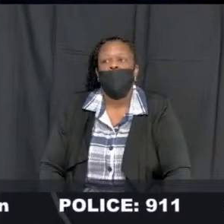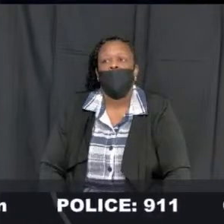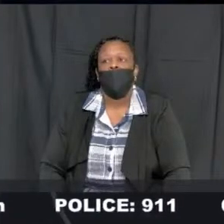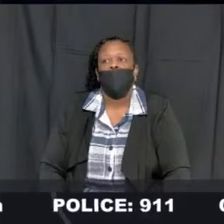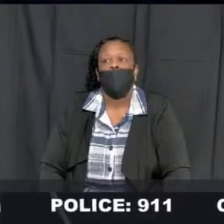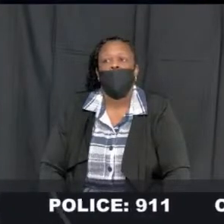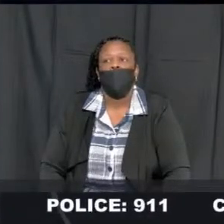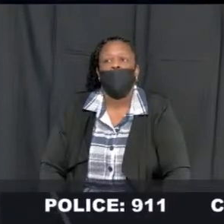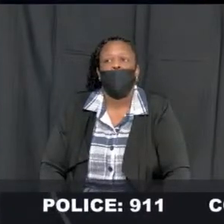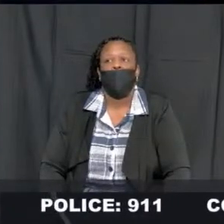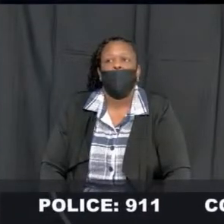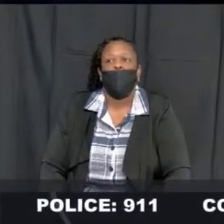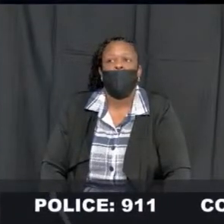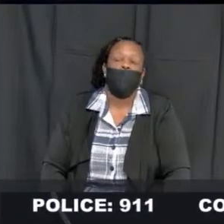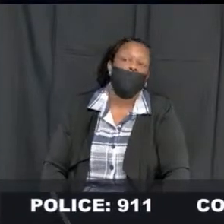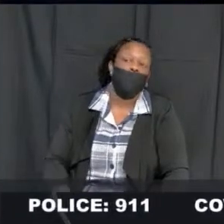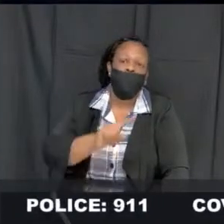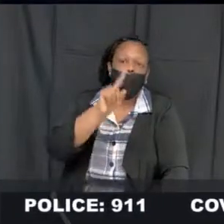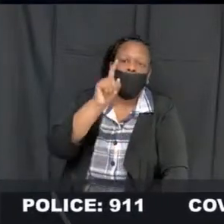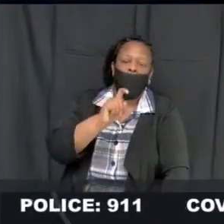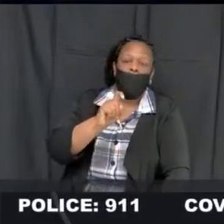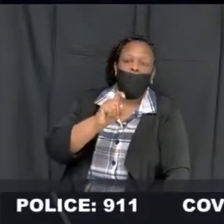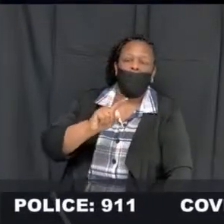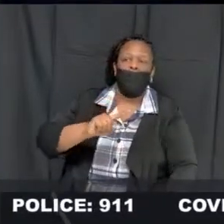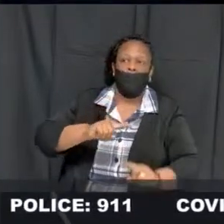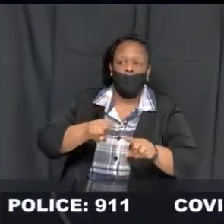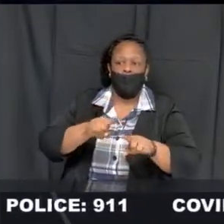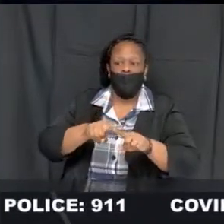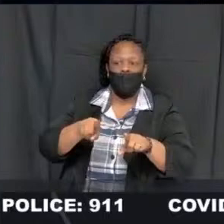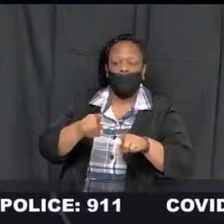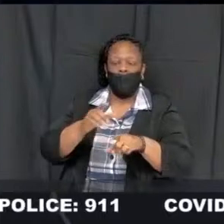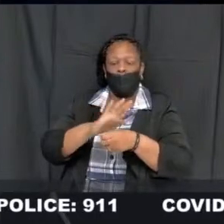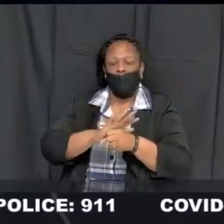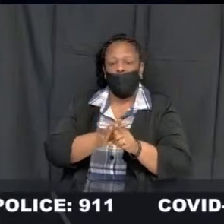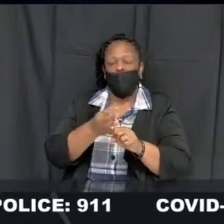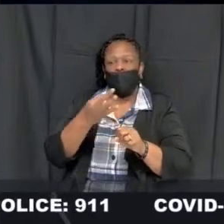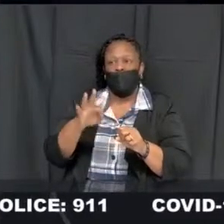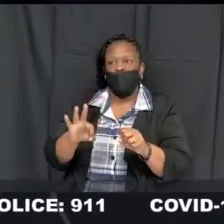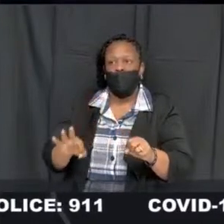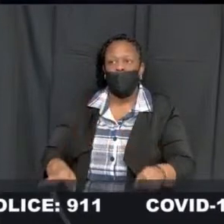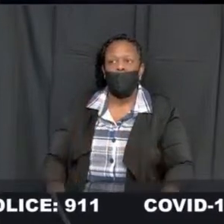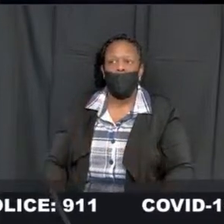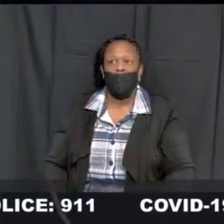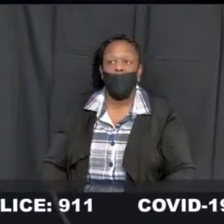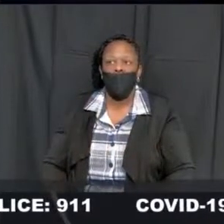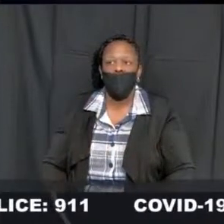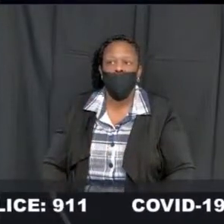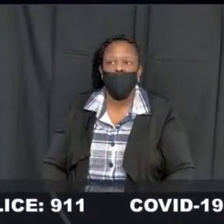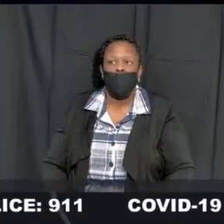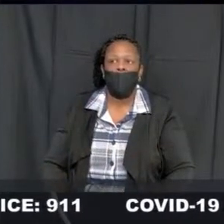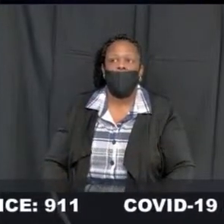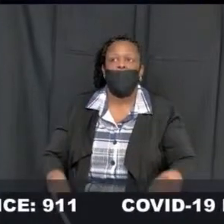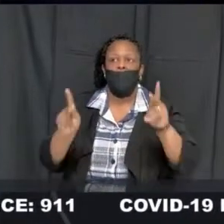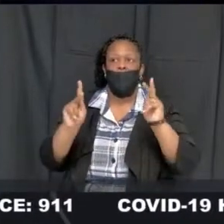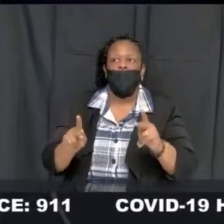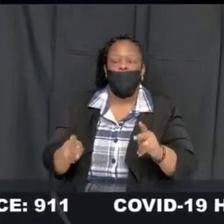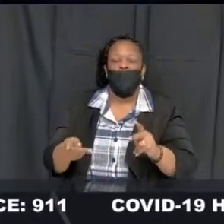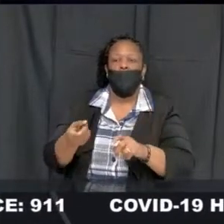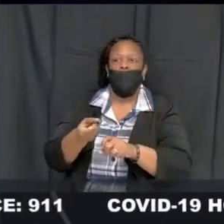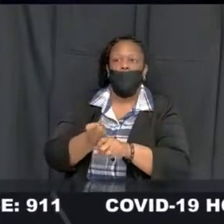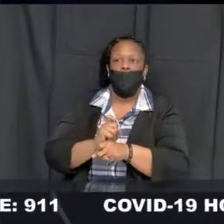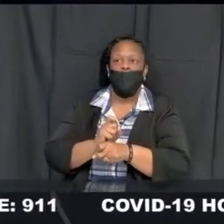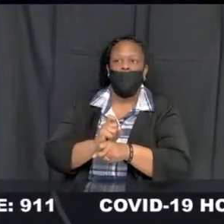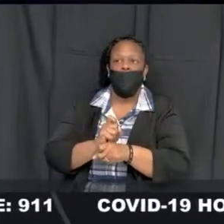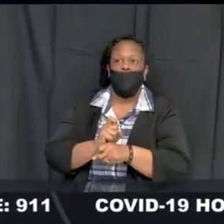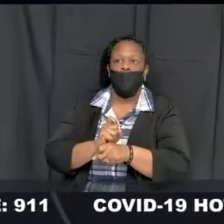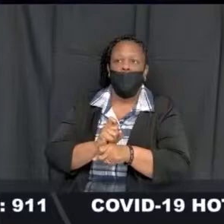Regarding the question on the variants, so we have a travel advisory against travelers coming from the United Kingdom,